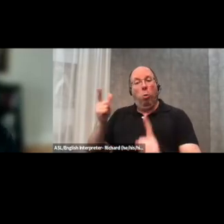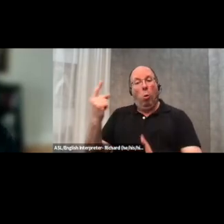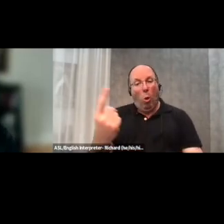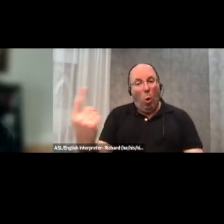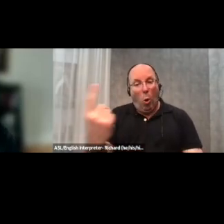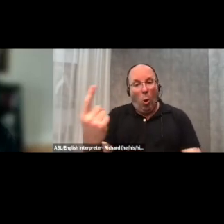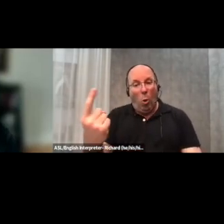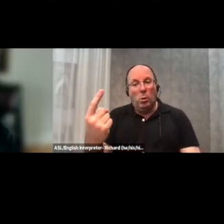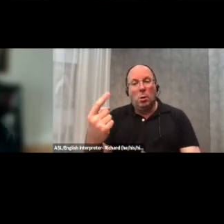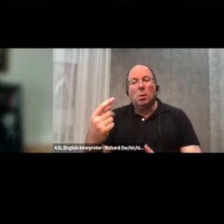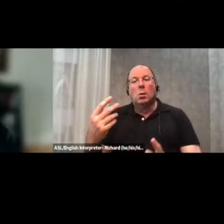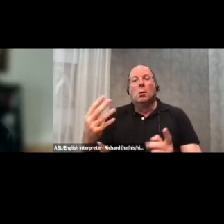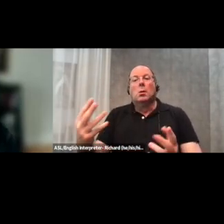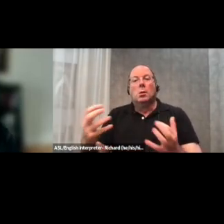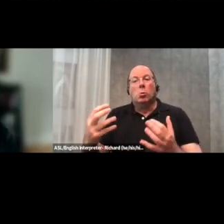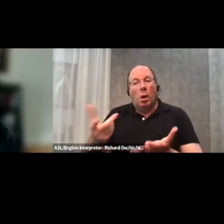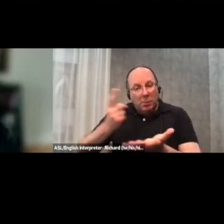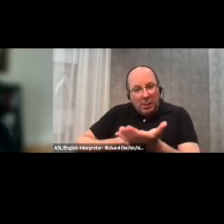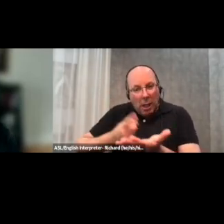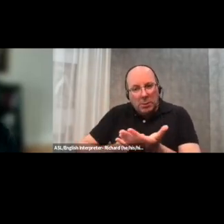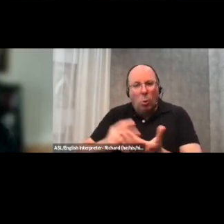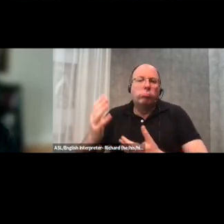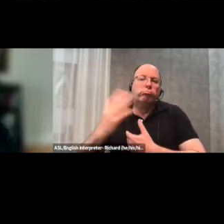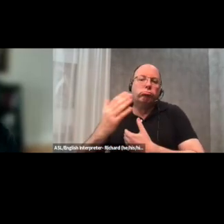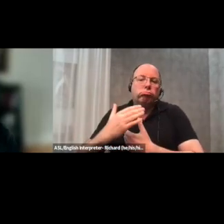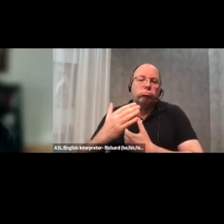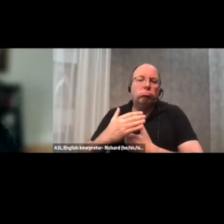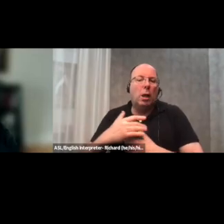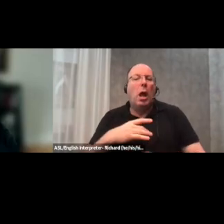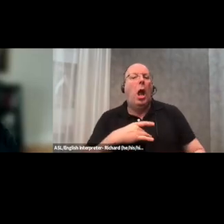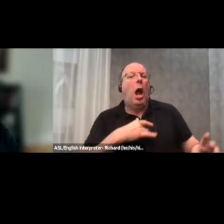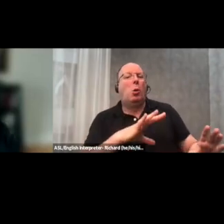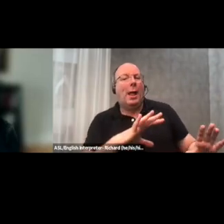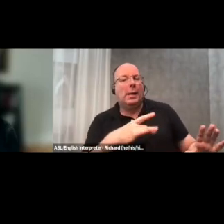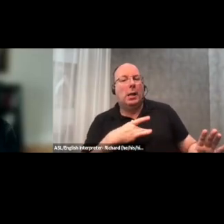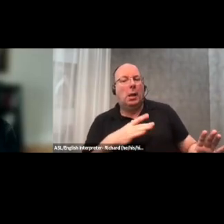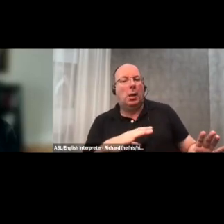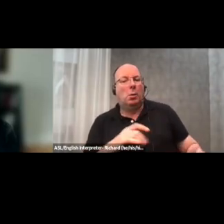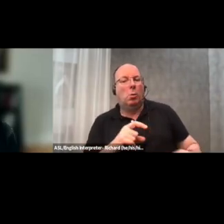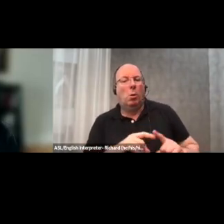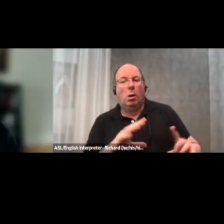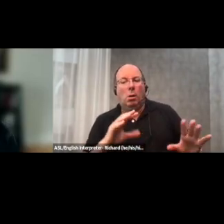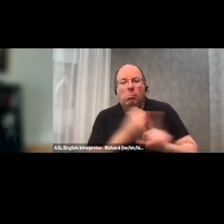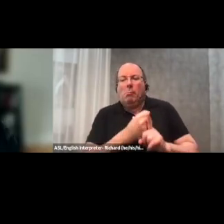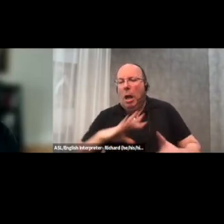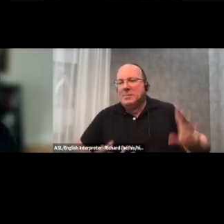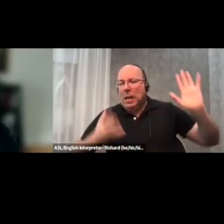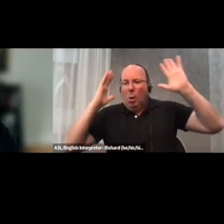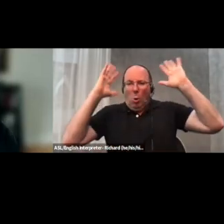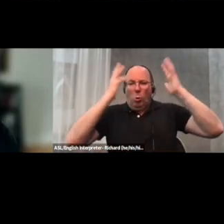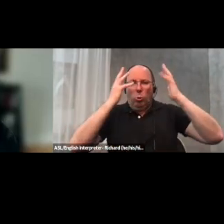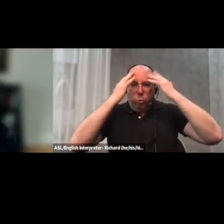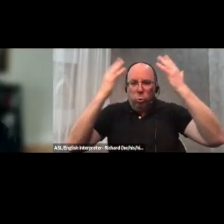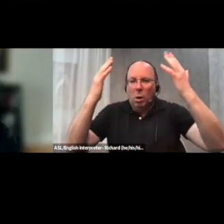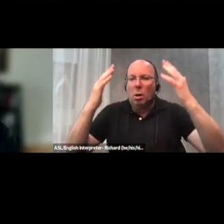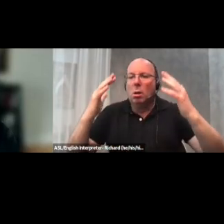want aftercare? I mean, it could just be like, hey, I didn't like that. Don't do it again. Or they could be really upset. It really depends on the